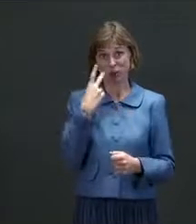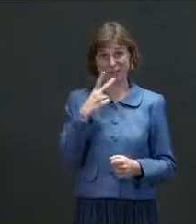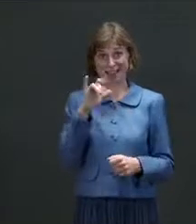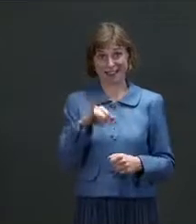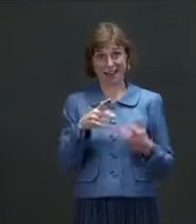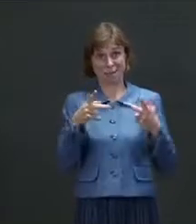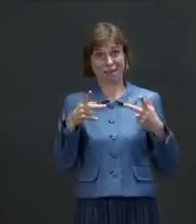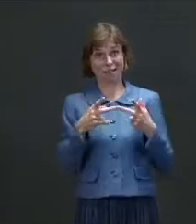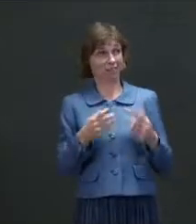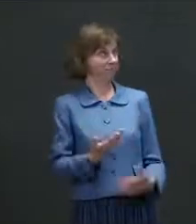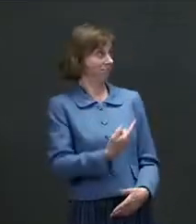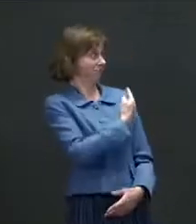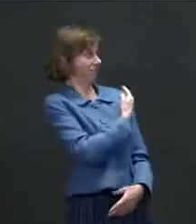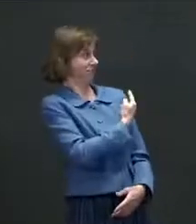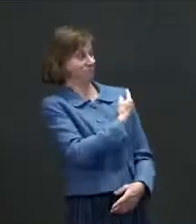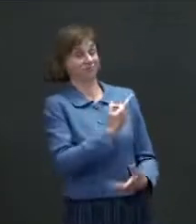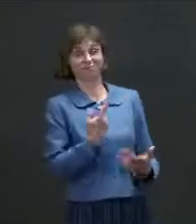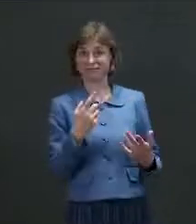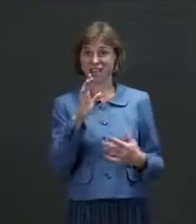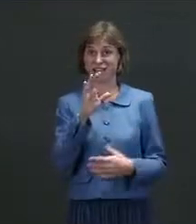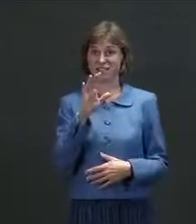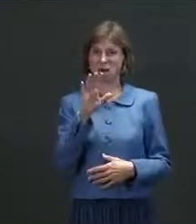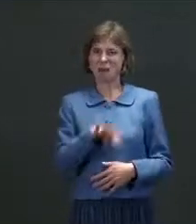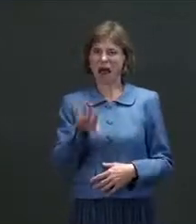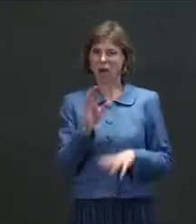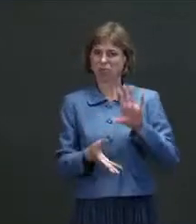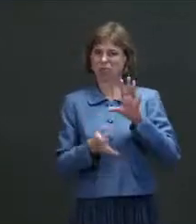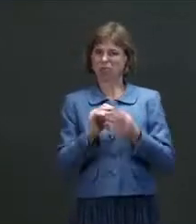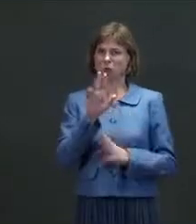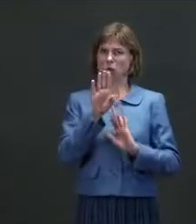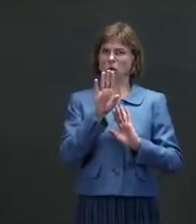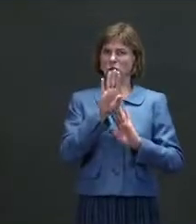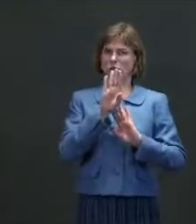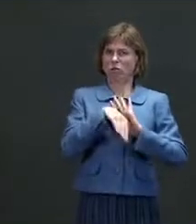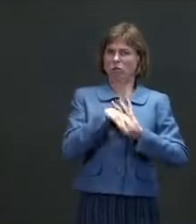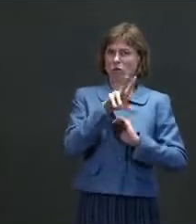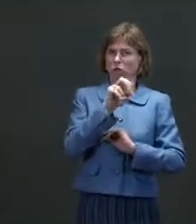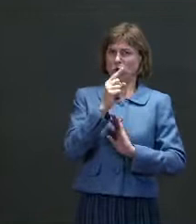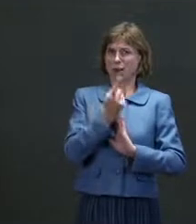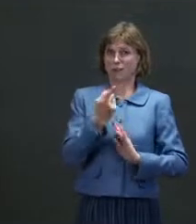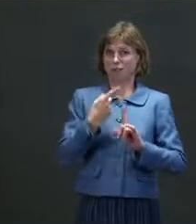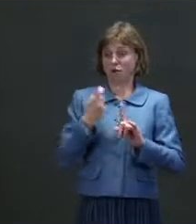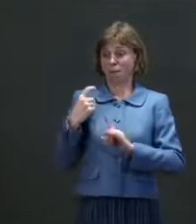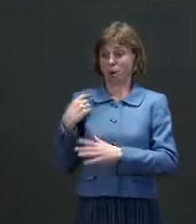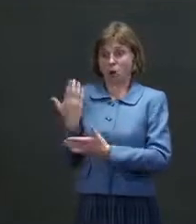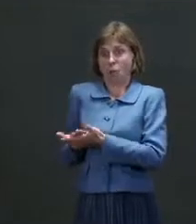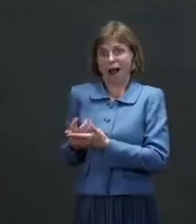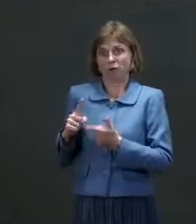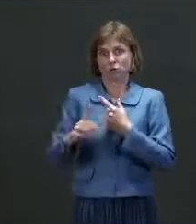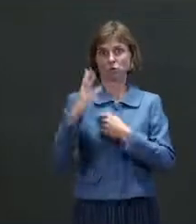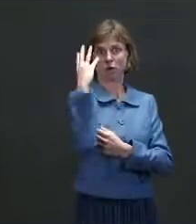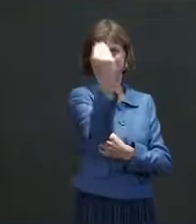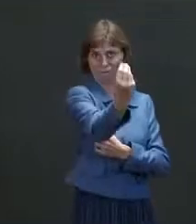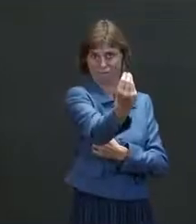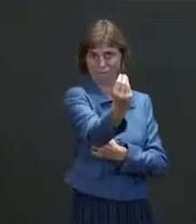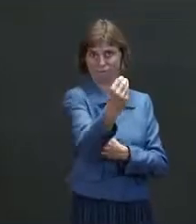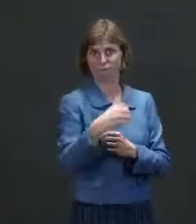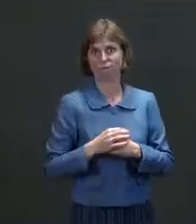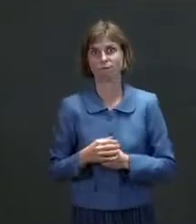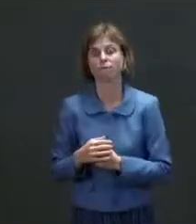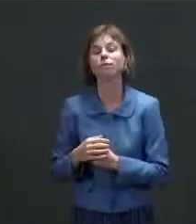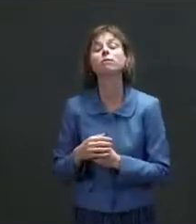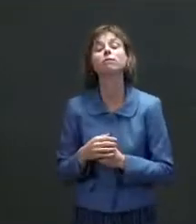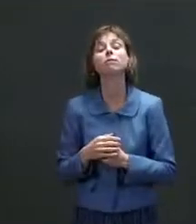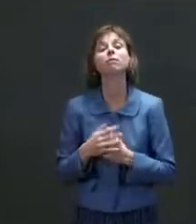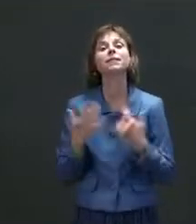behind us. Takes about 30 minutes to go from the time you pull on to the time you leave. But with me, I have our